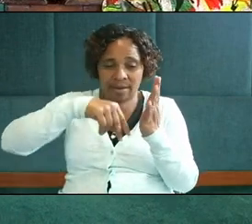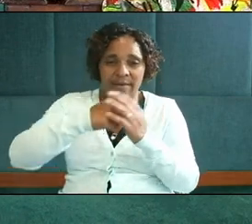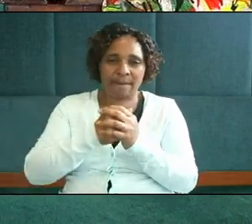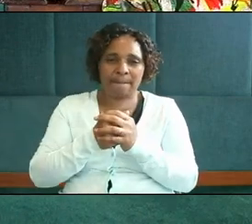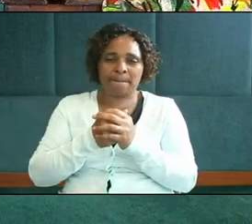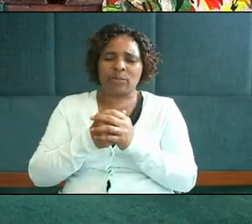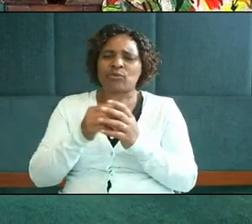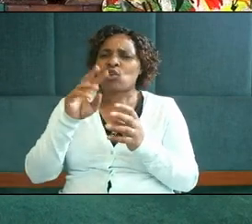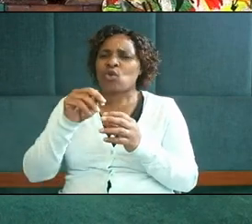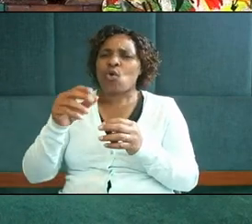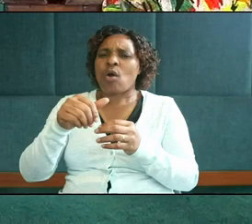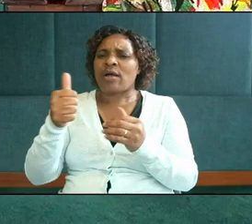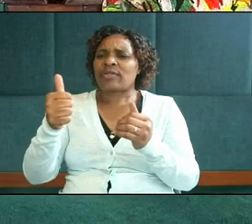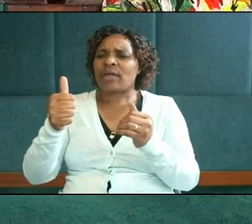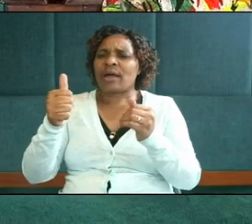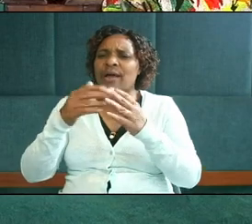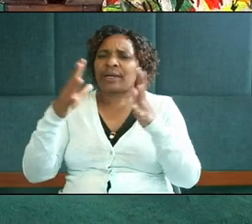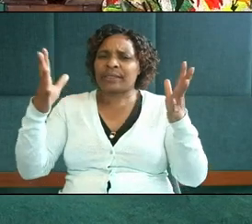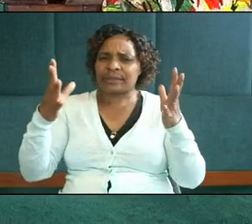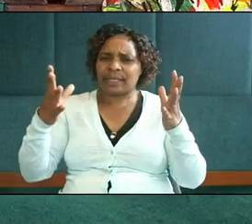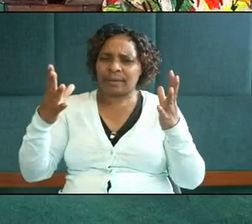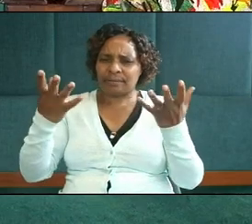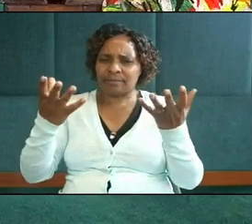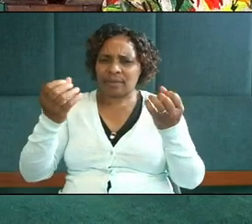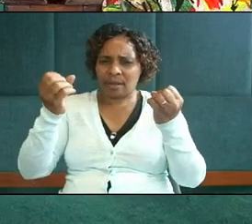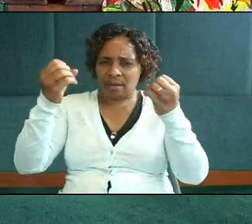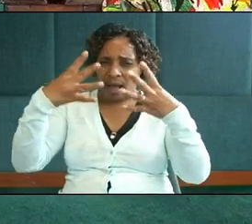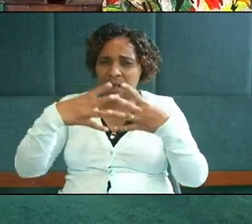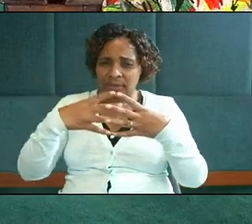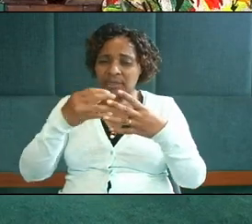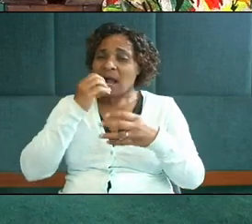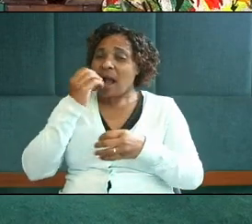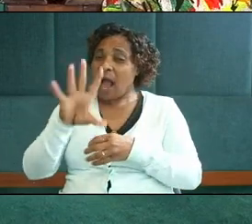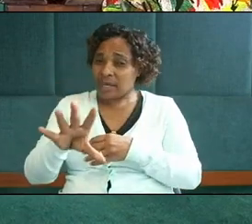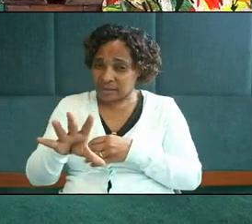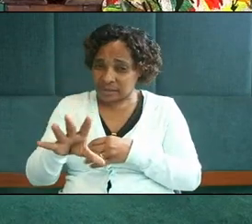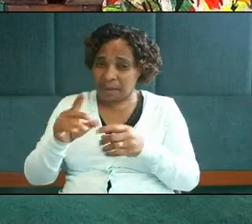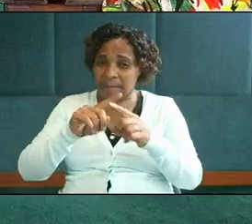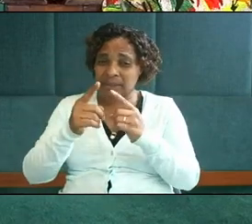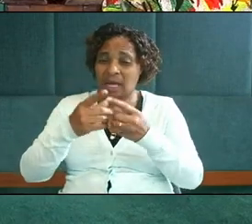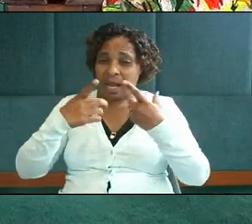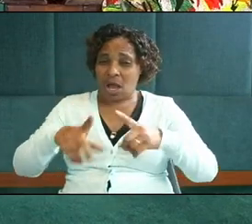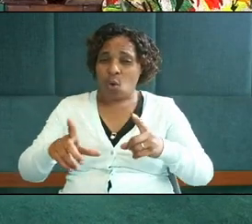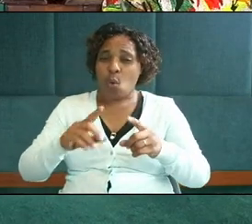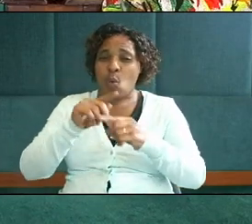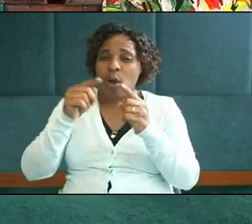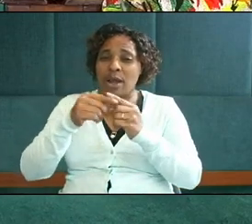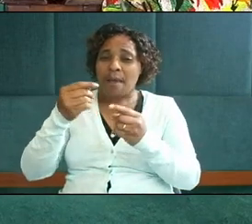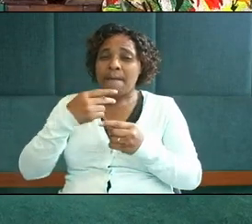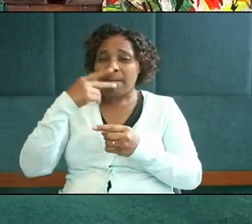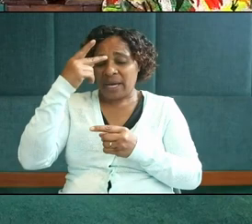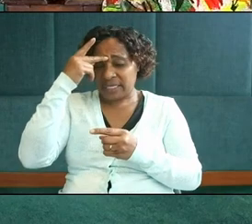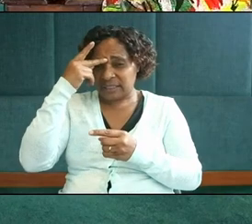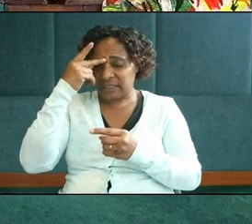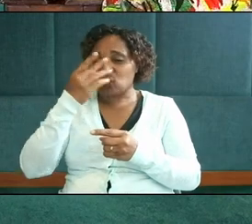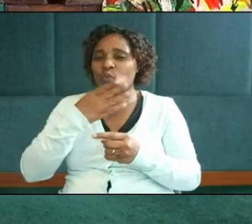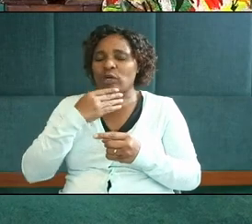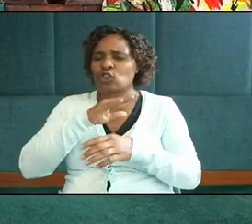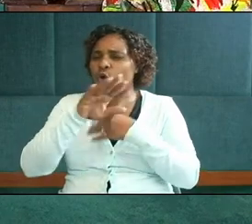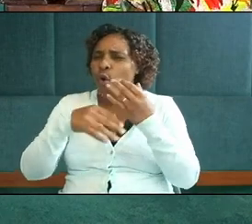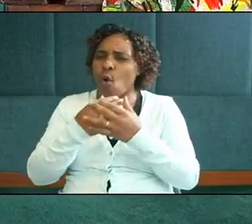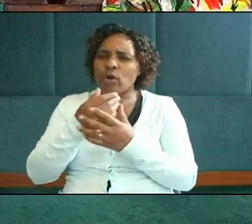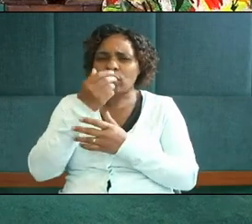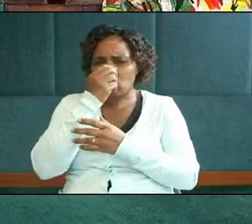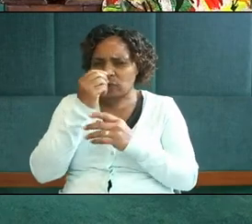there is no greater curse upon households than to allow the youth to have their own way. When parents regard every wish of their children